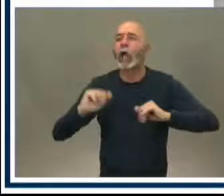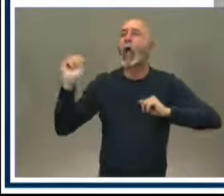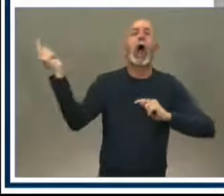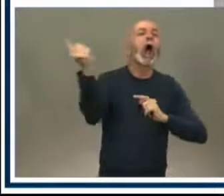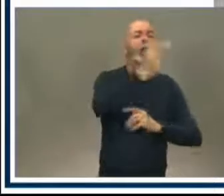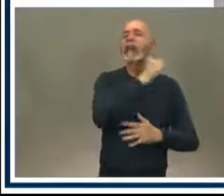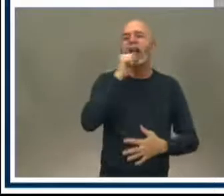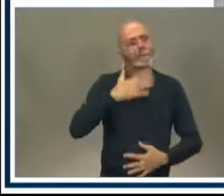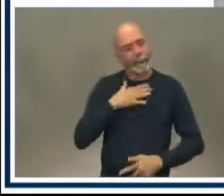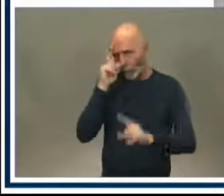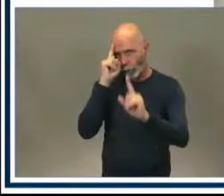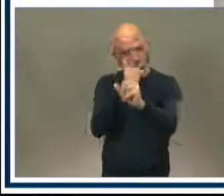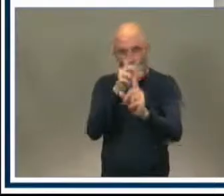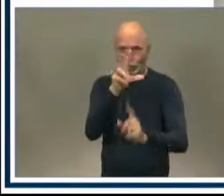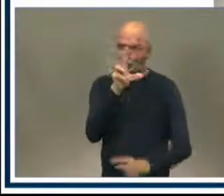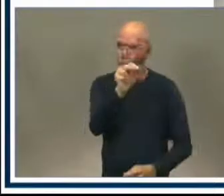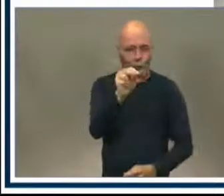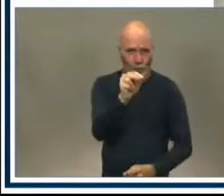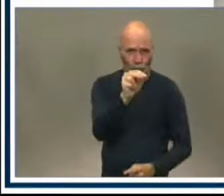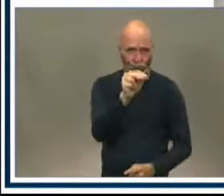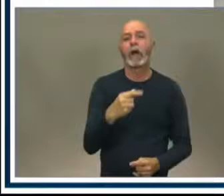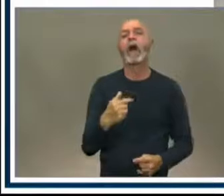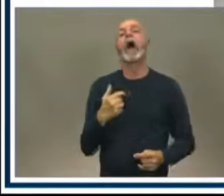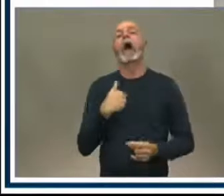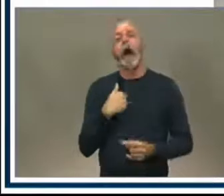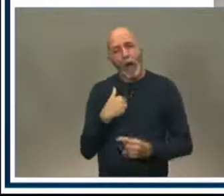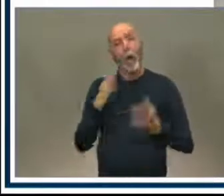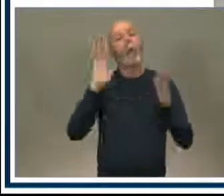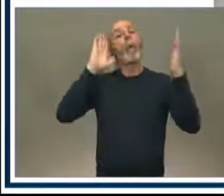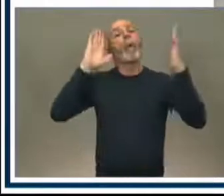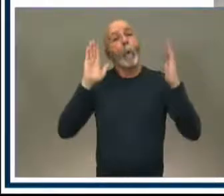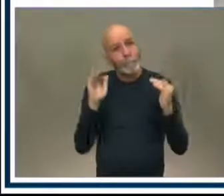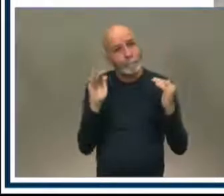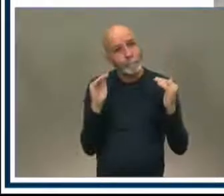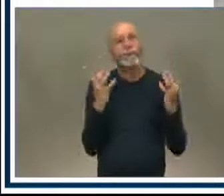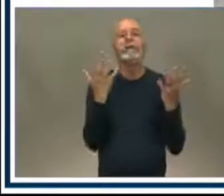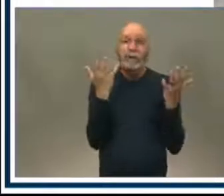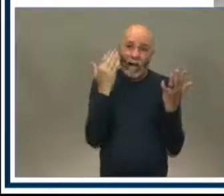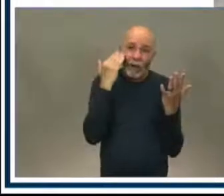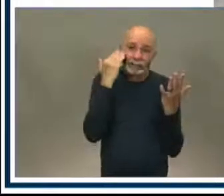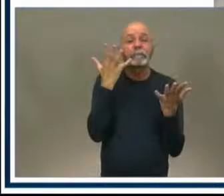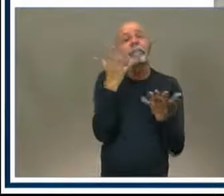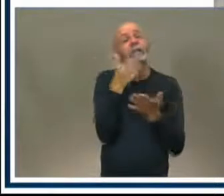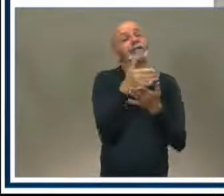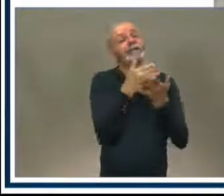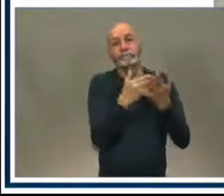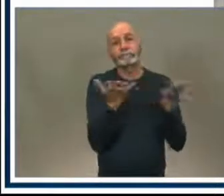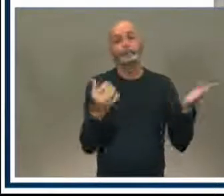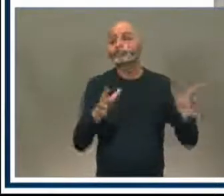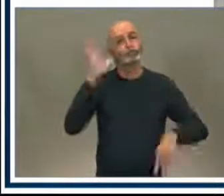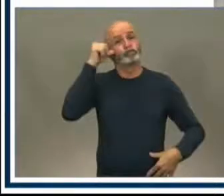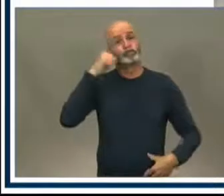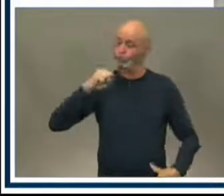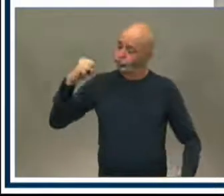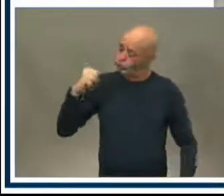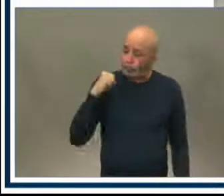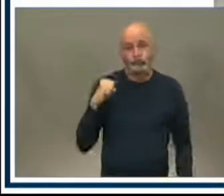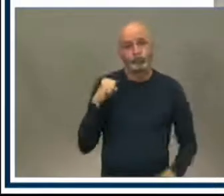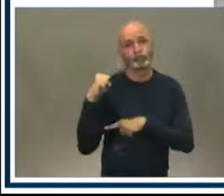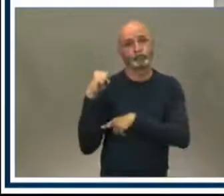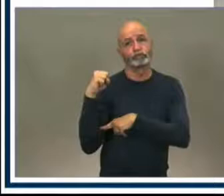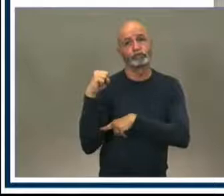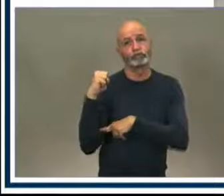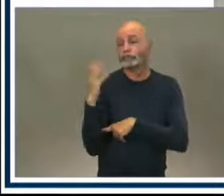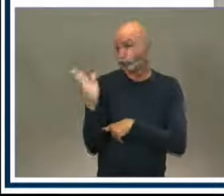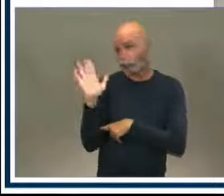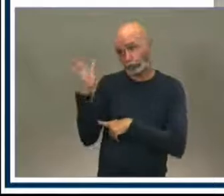that said, we fully expect that there will be some who choose not to be vaccinated. And that is their personal choice to